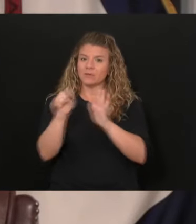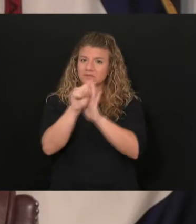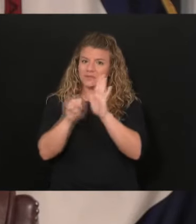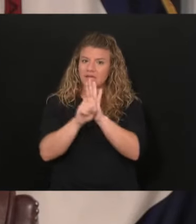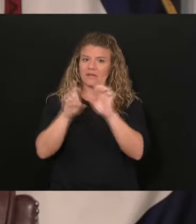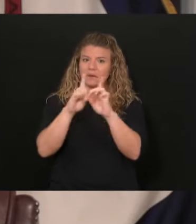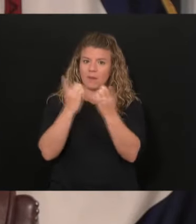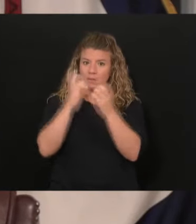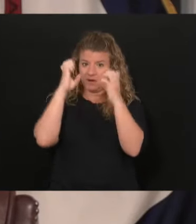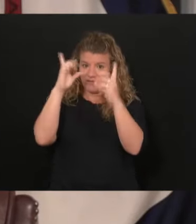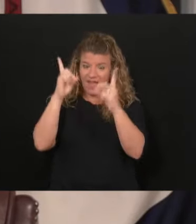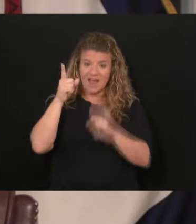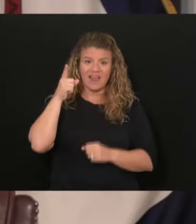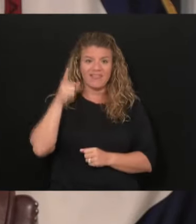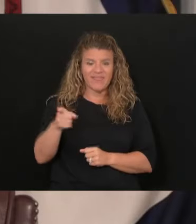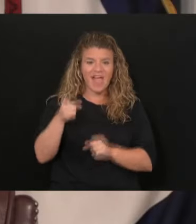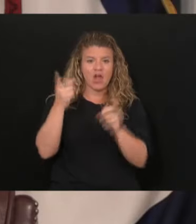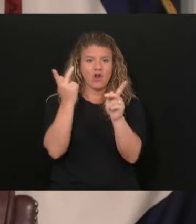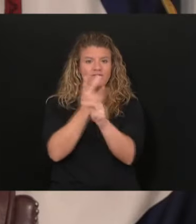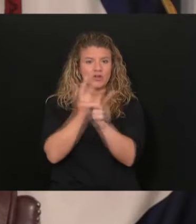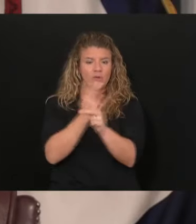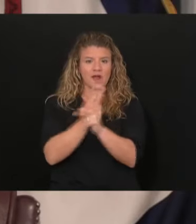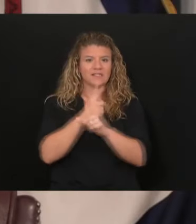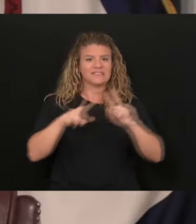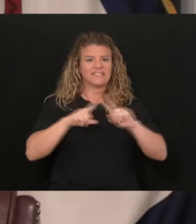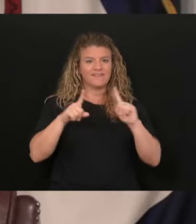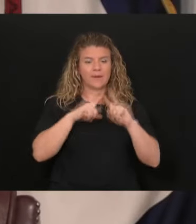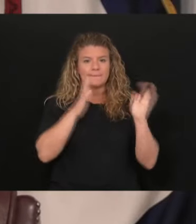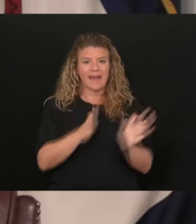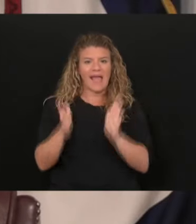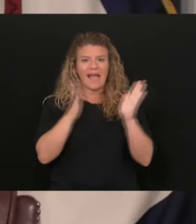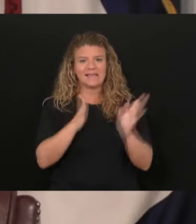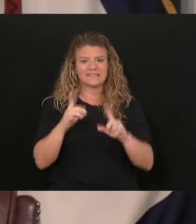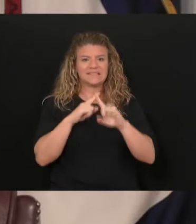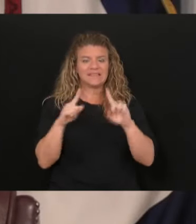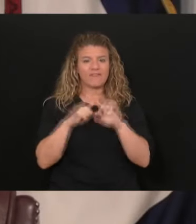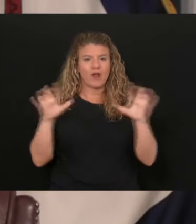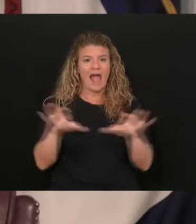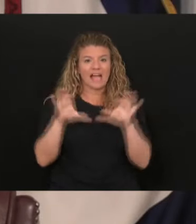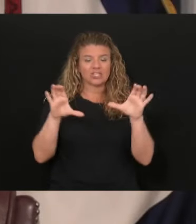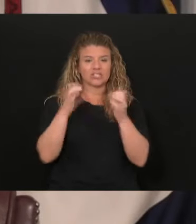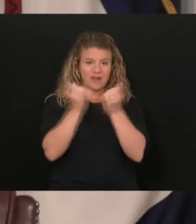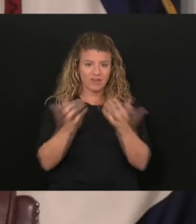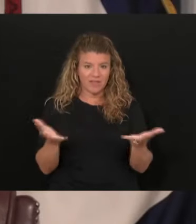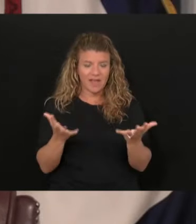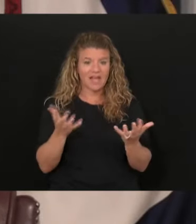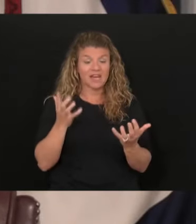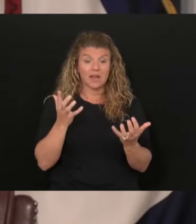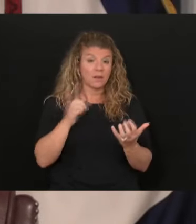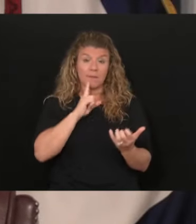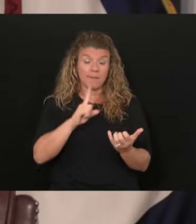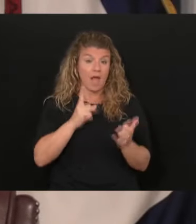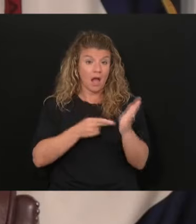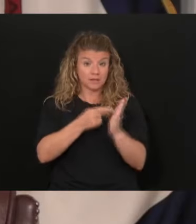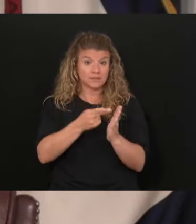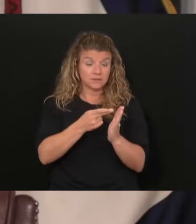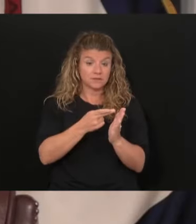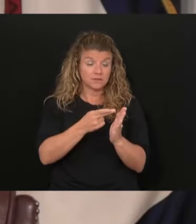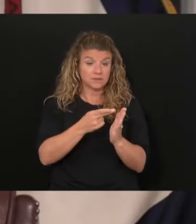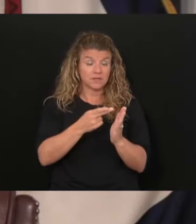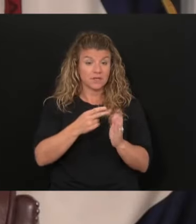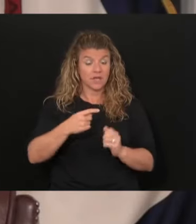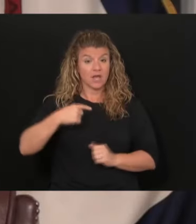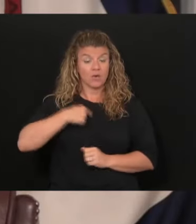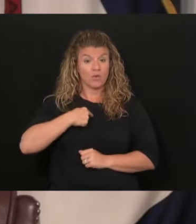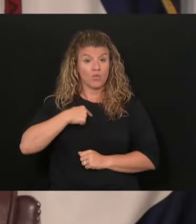Ed. They are simulating all kinds of plans and all kinds of actions and everything. To be perfectly honest, you know, we're